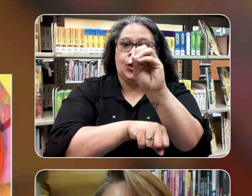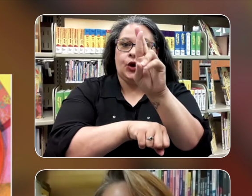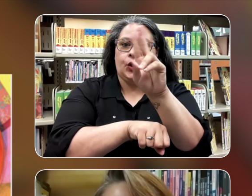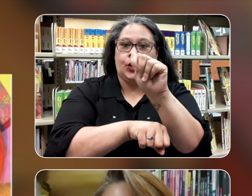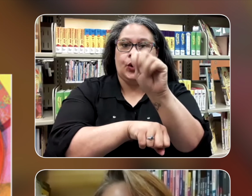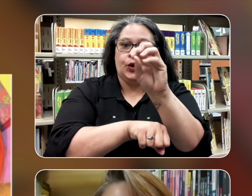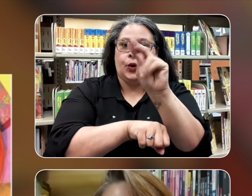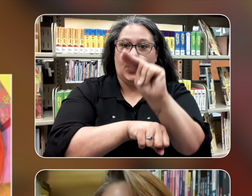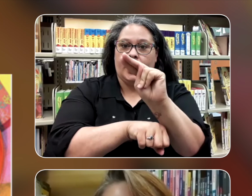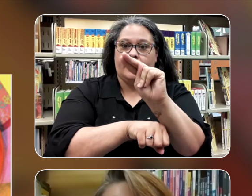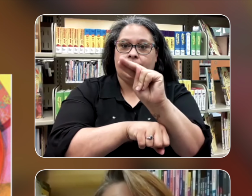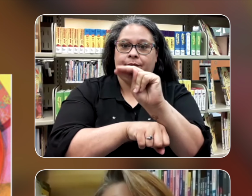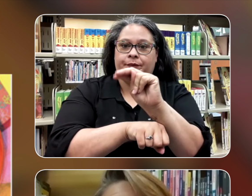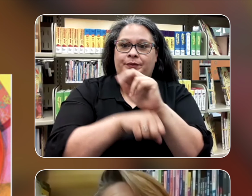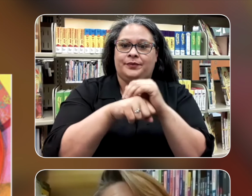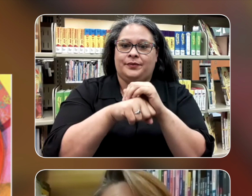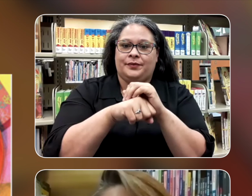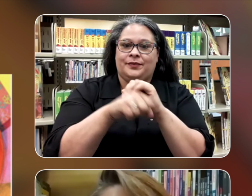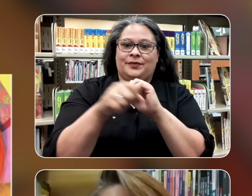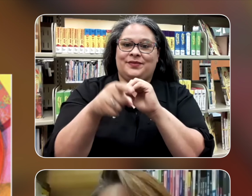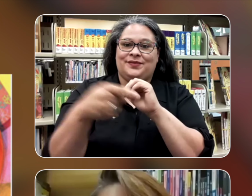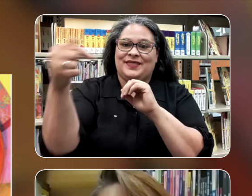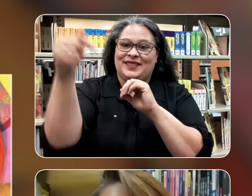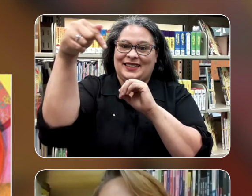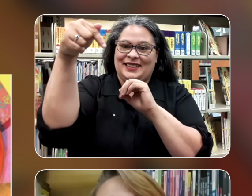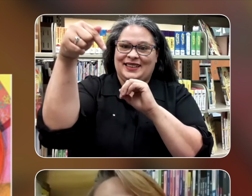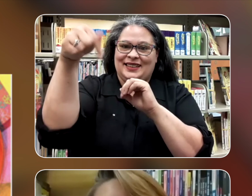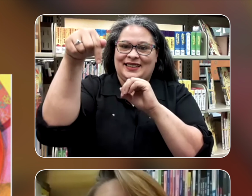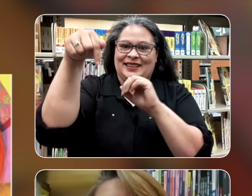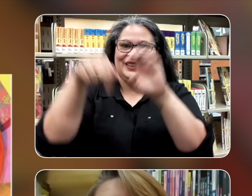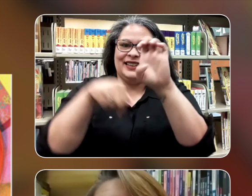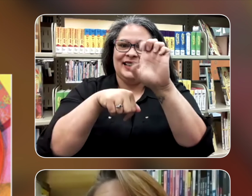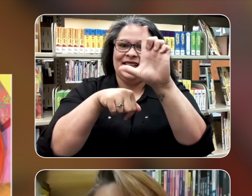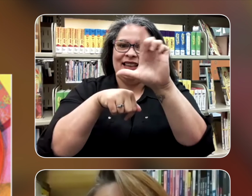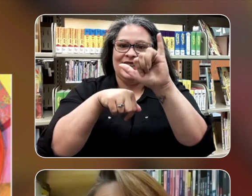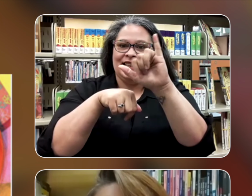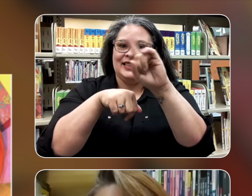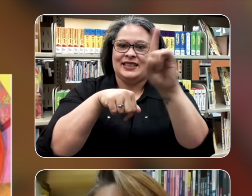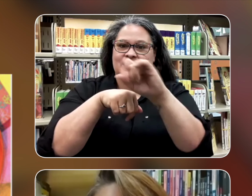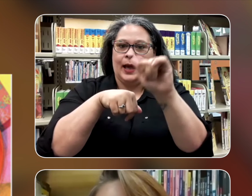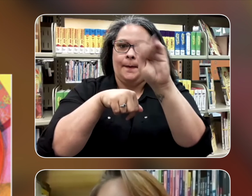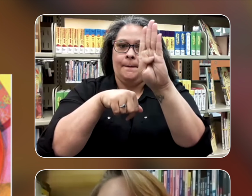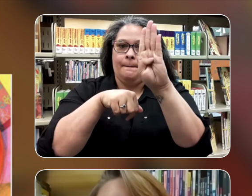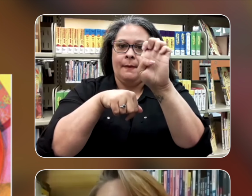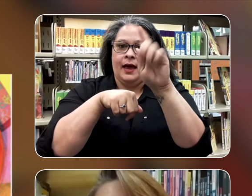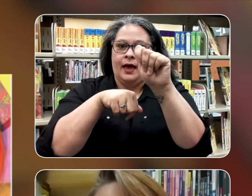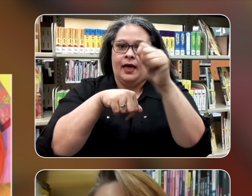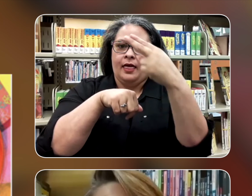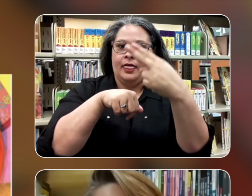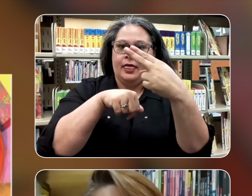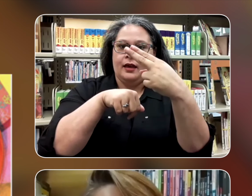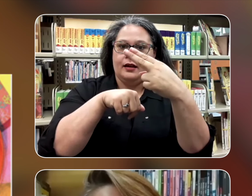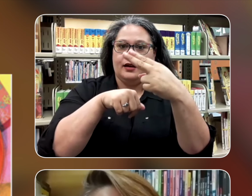Art. And I'm here with... Hi, everyone. My name is Miss Elizabeth Bronworth, and I am head